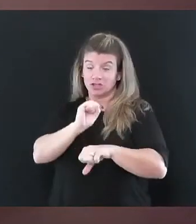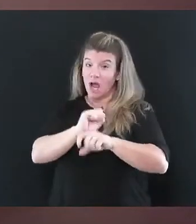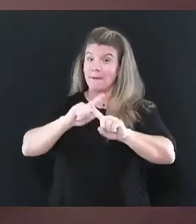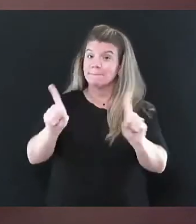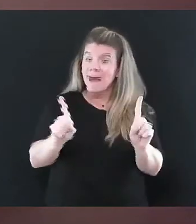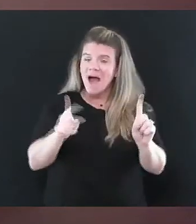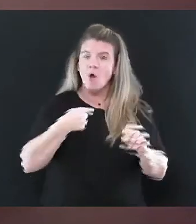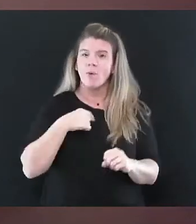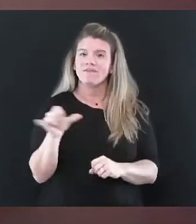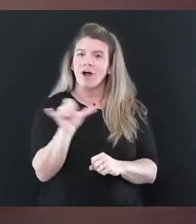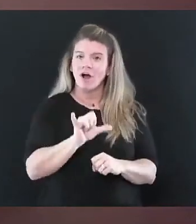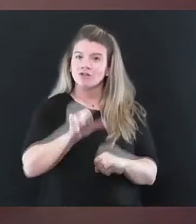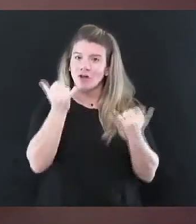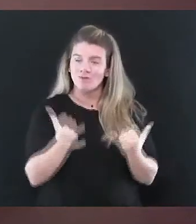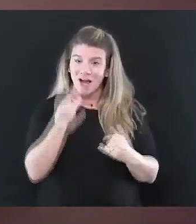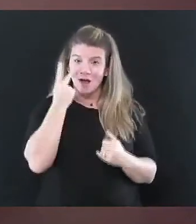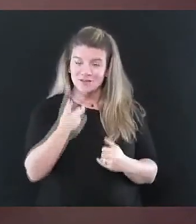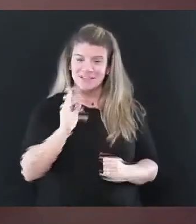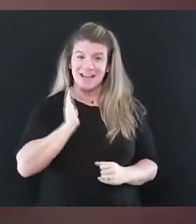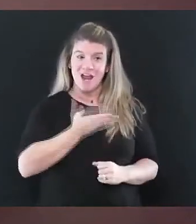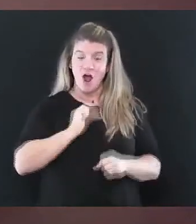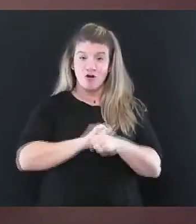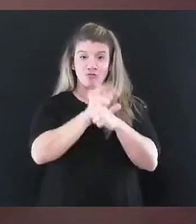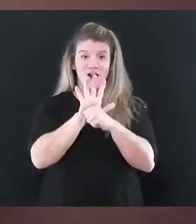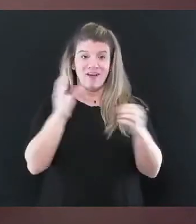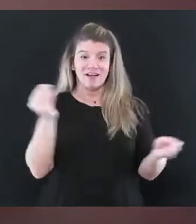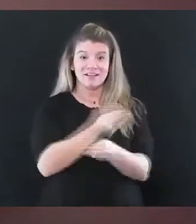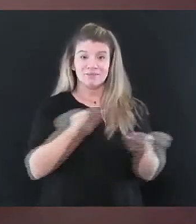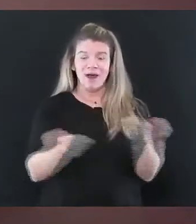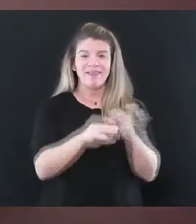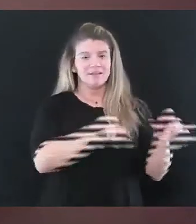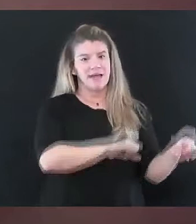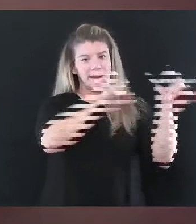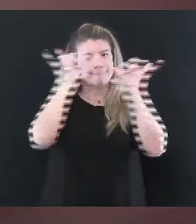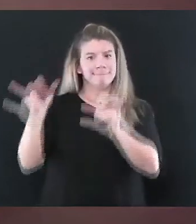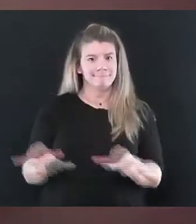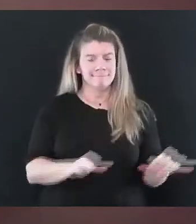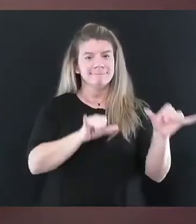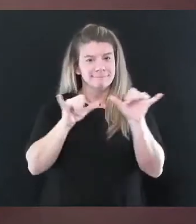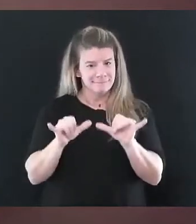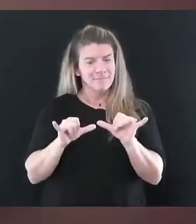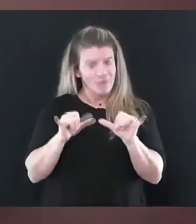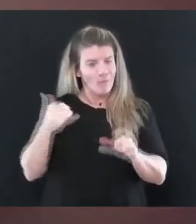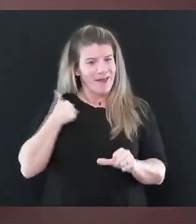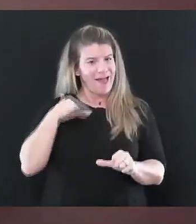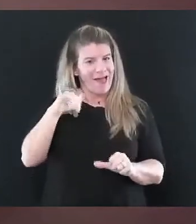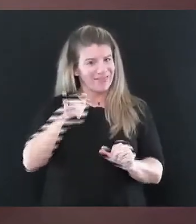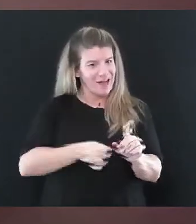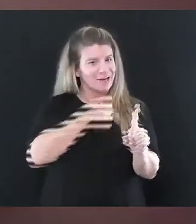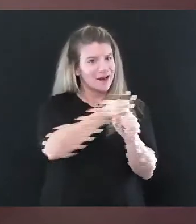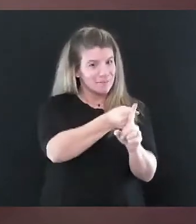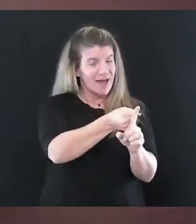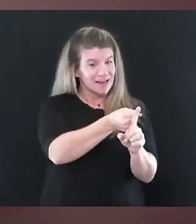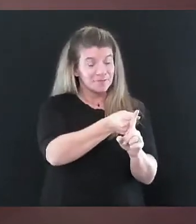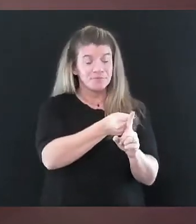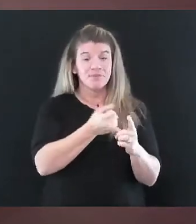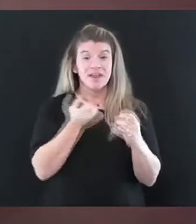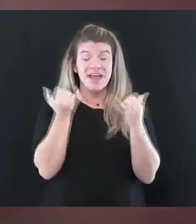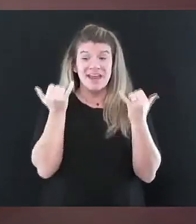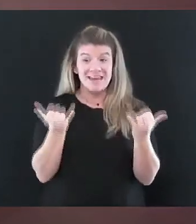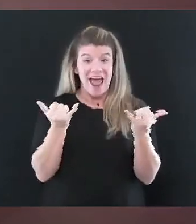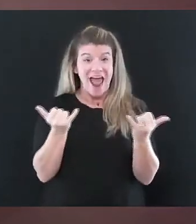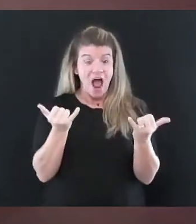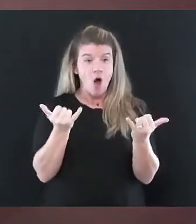the spread of COVID-19 like every other state has. And as has been now communicated